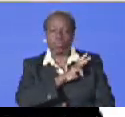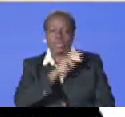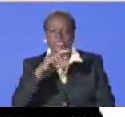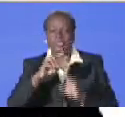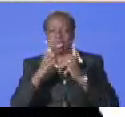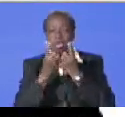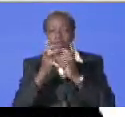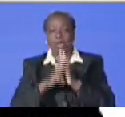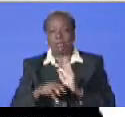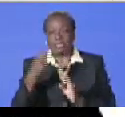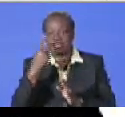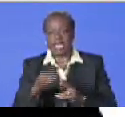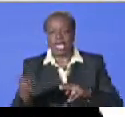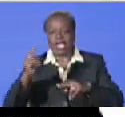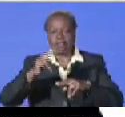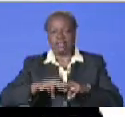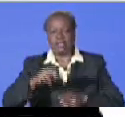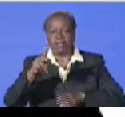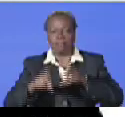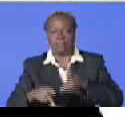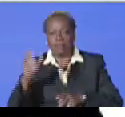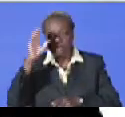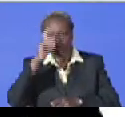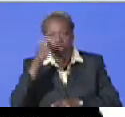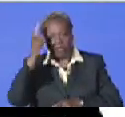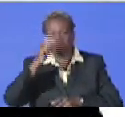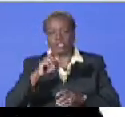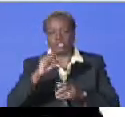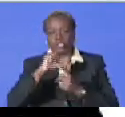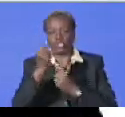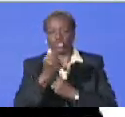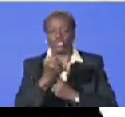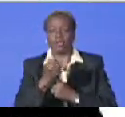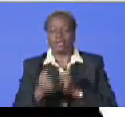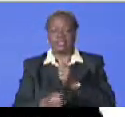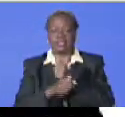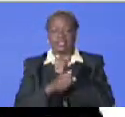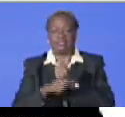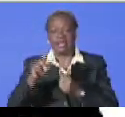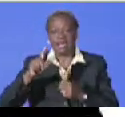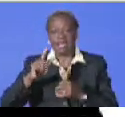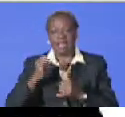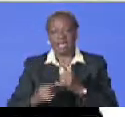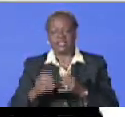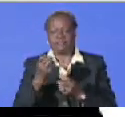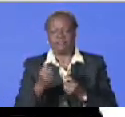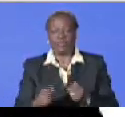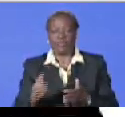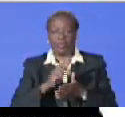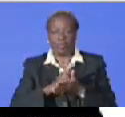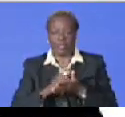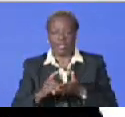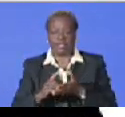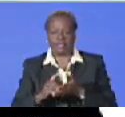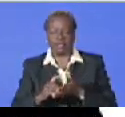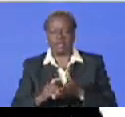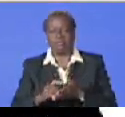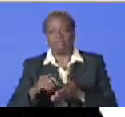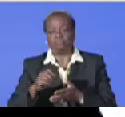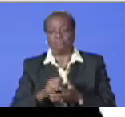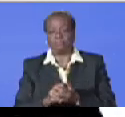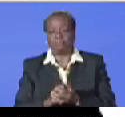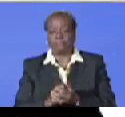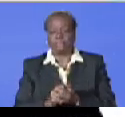seen a significant increase in clients seeking social assistance in the last few weeks, sparked by mass layoffs in the hotel industry and